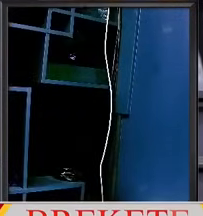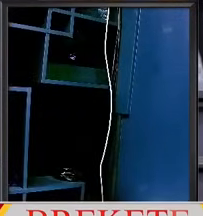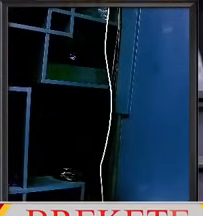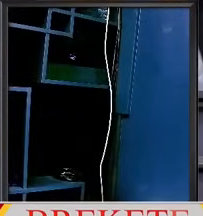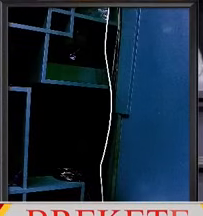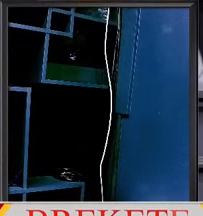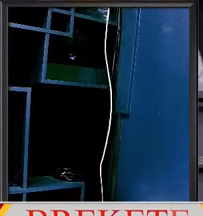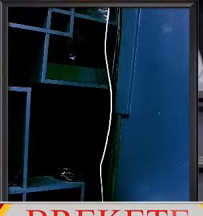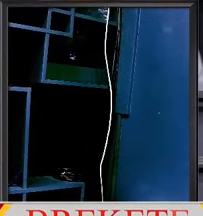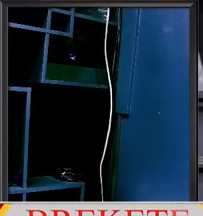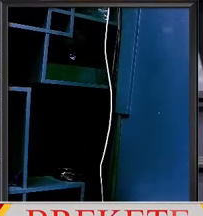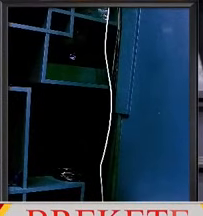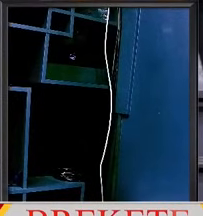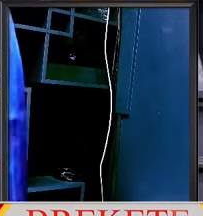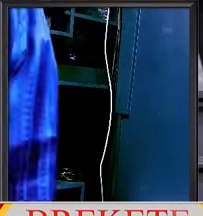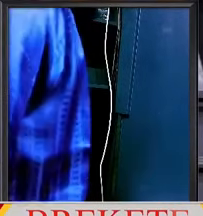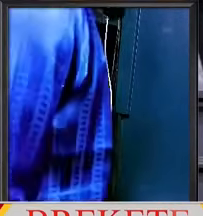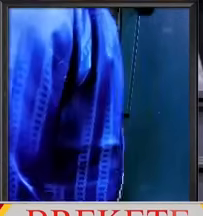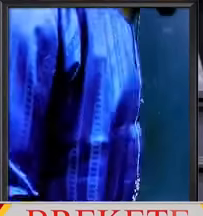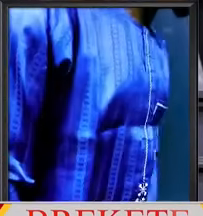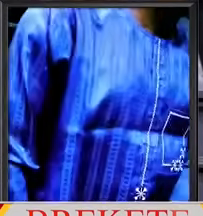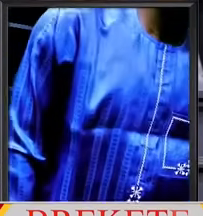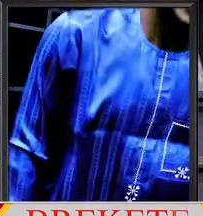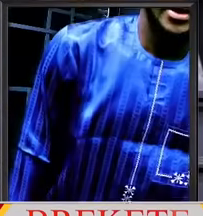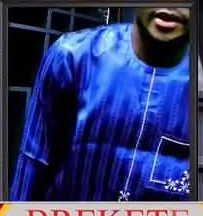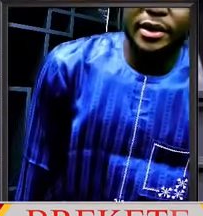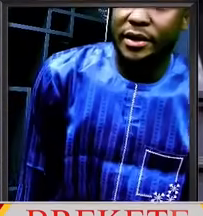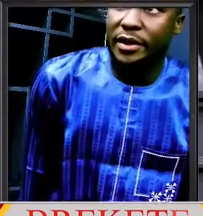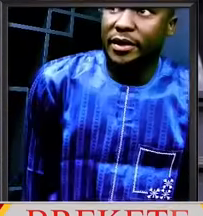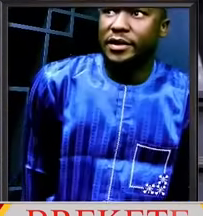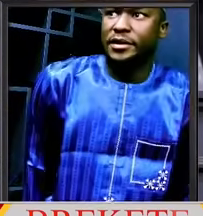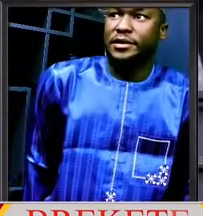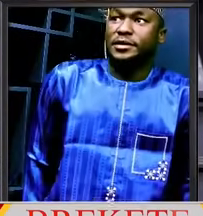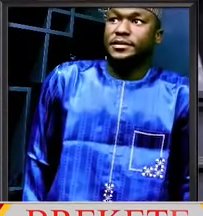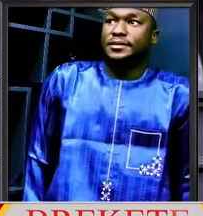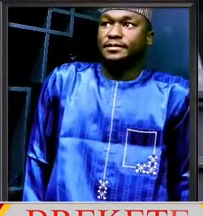Chebi, you don't send them the videos.